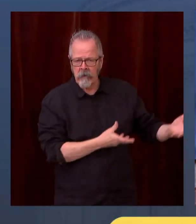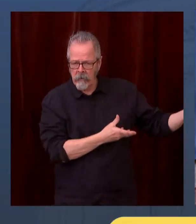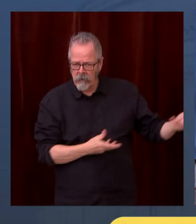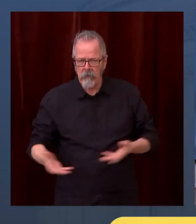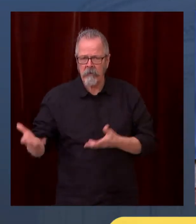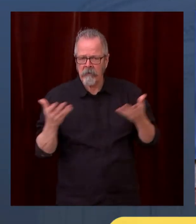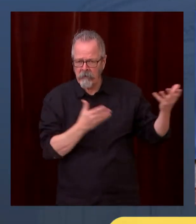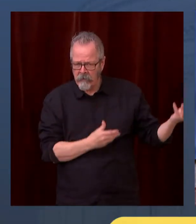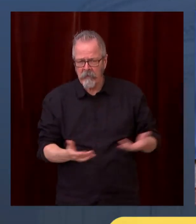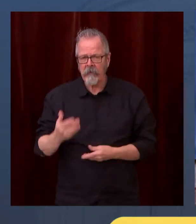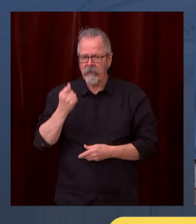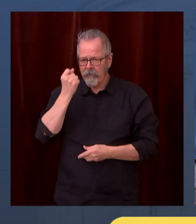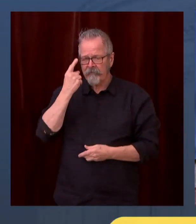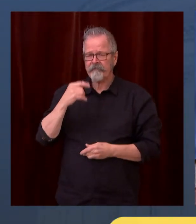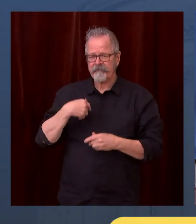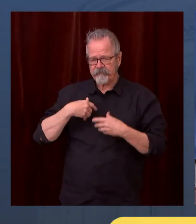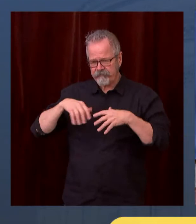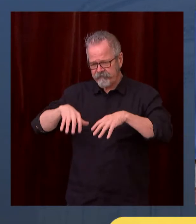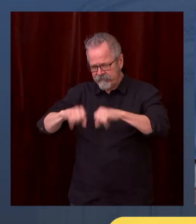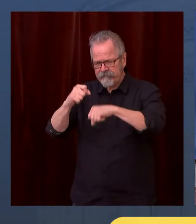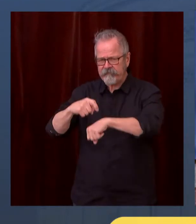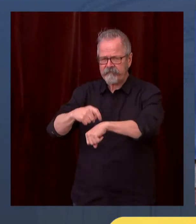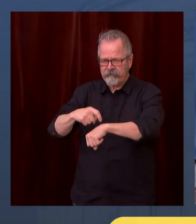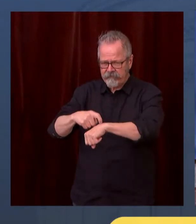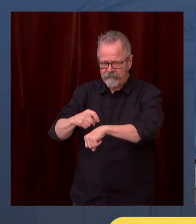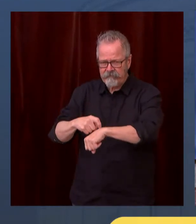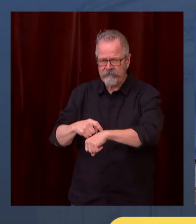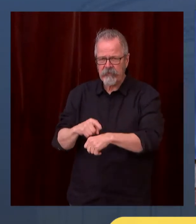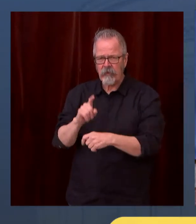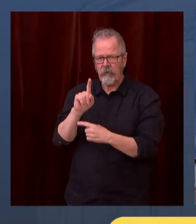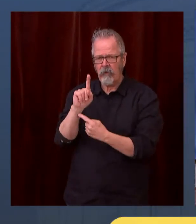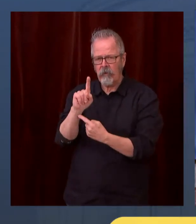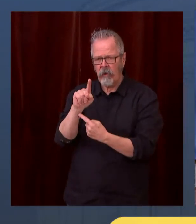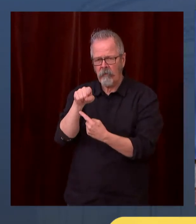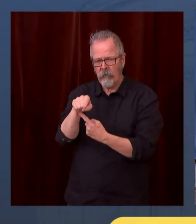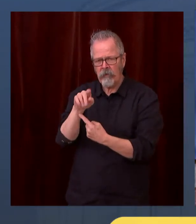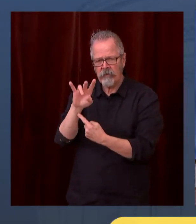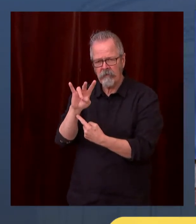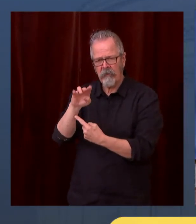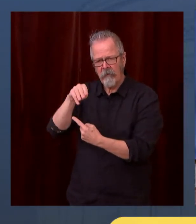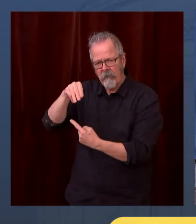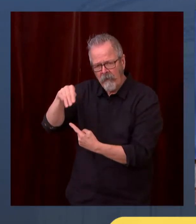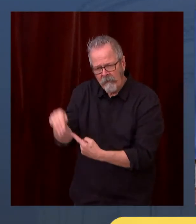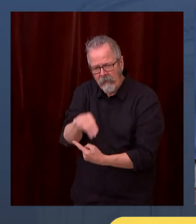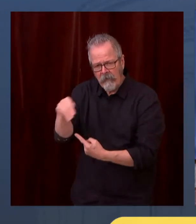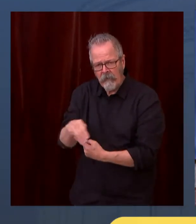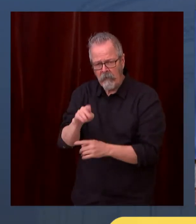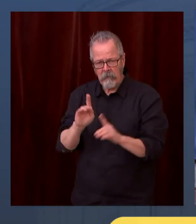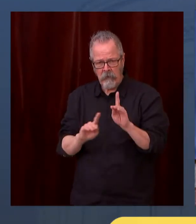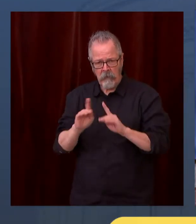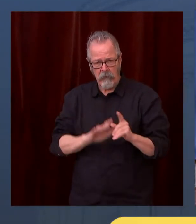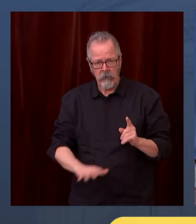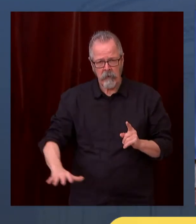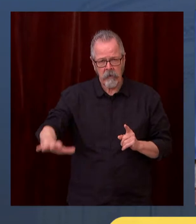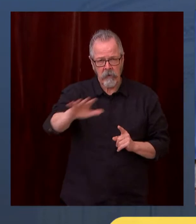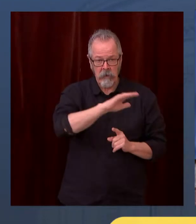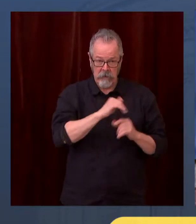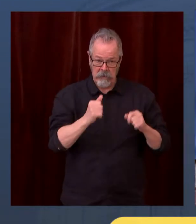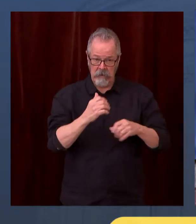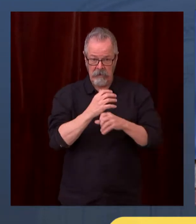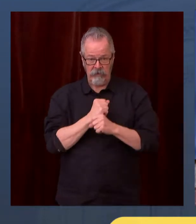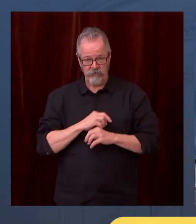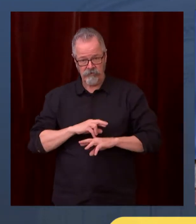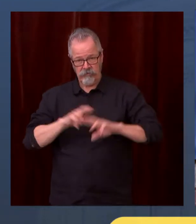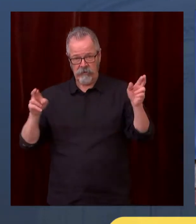that when we have 1.7 million people today who are eligible for the vaccine, but we're only